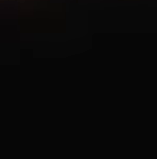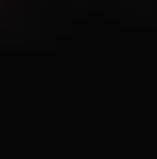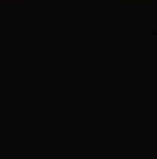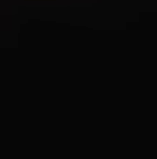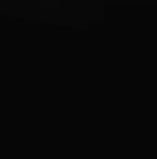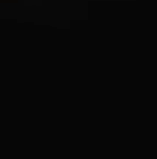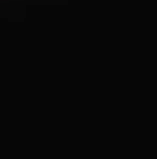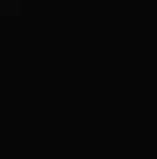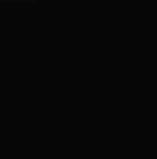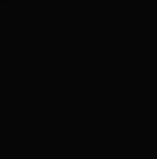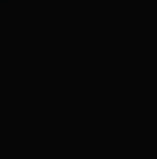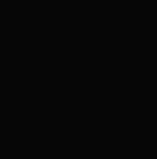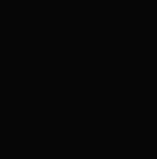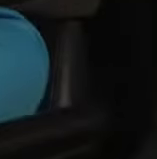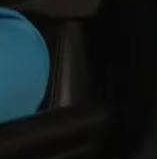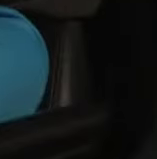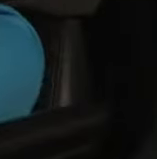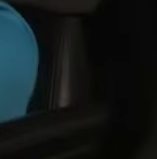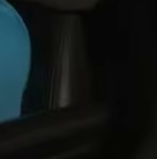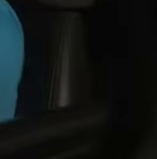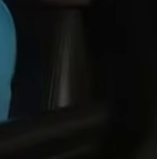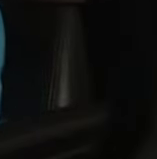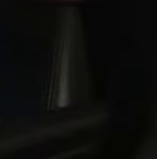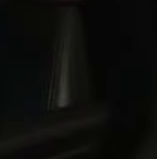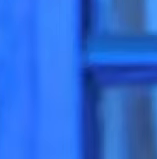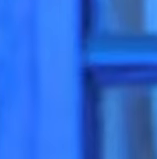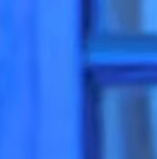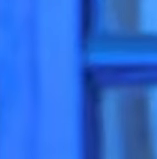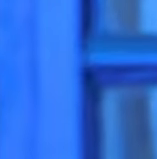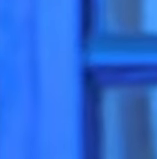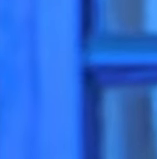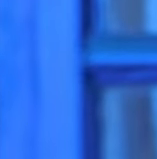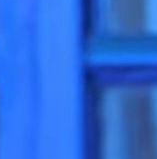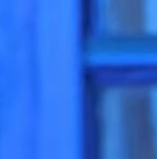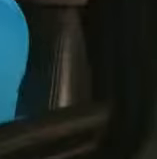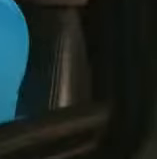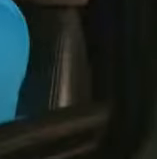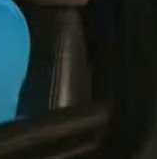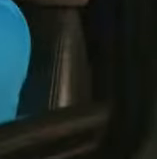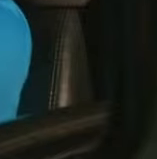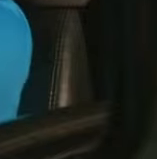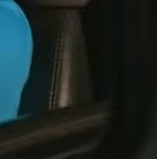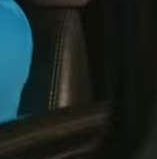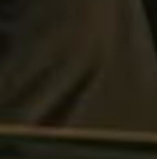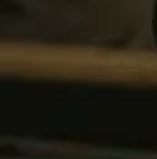Nimepotea njia and I don't know where I am. Chaka, it's fast and short.